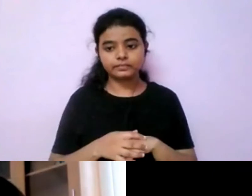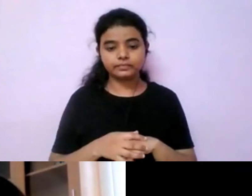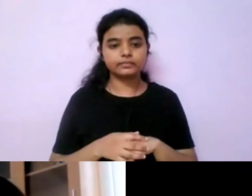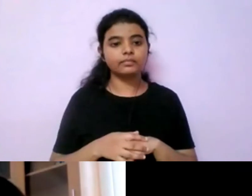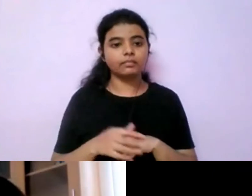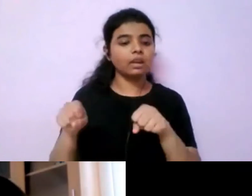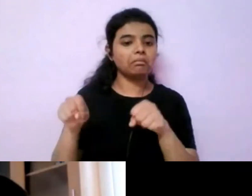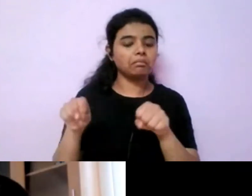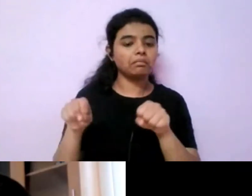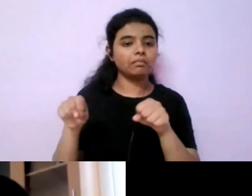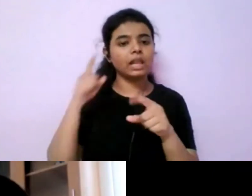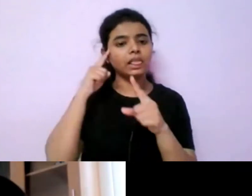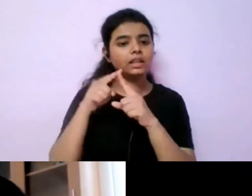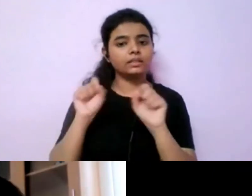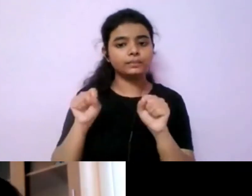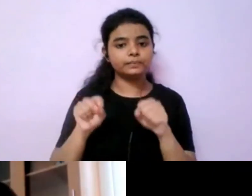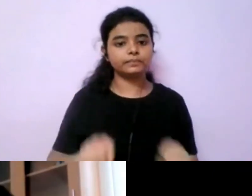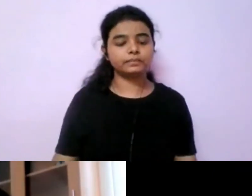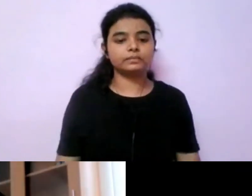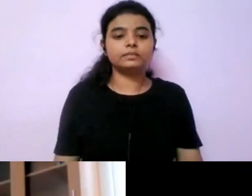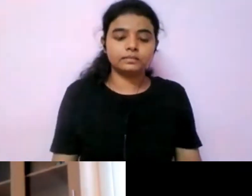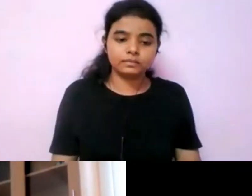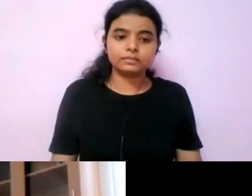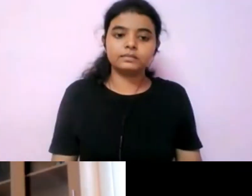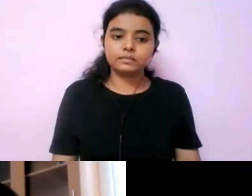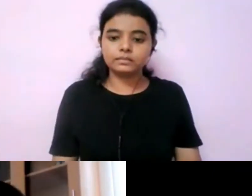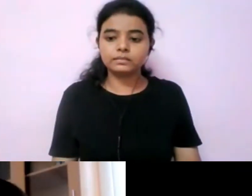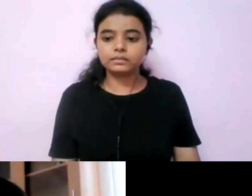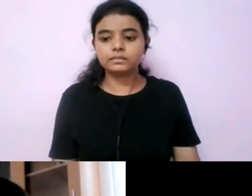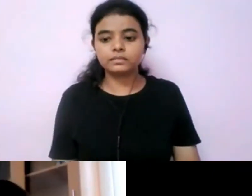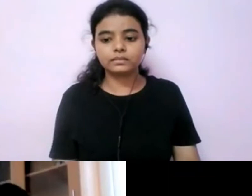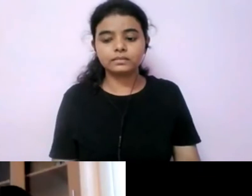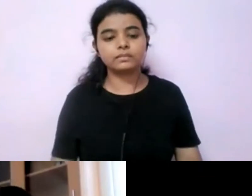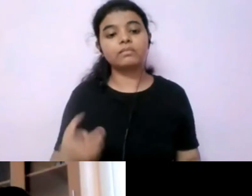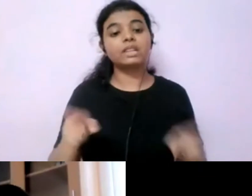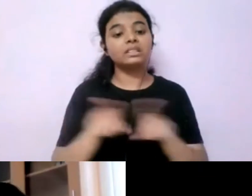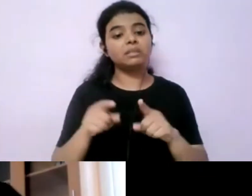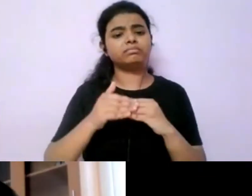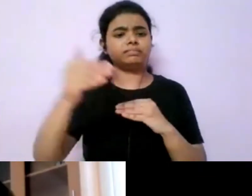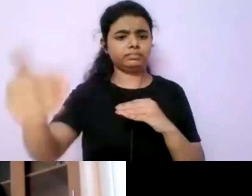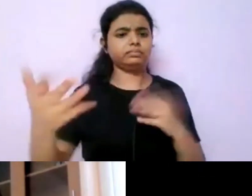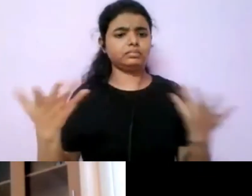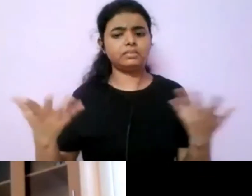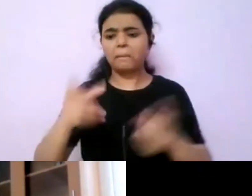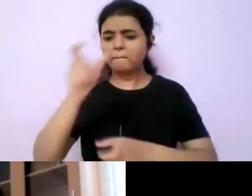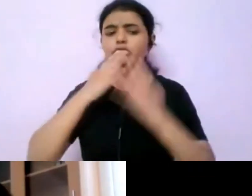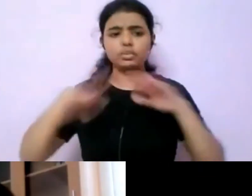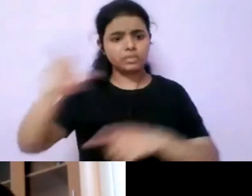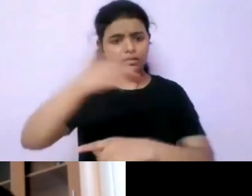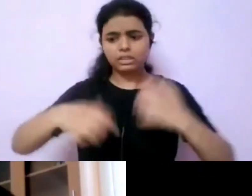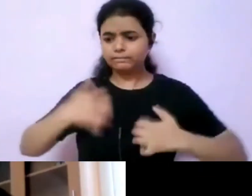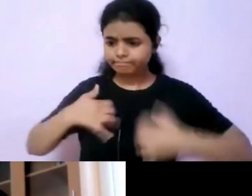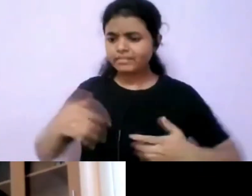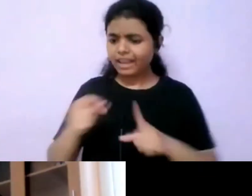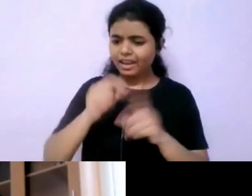Yes, I think so. I agree. I mean, I think that it's a very difficult, and it's about moving forward, and it's about encouraging students to take these